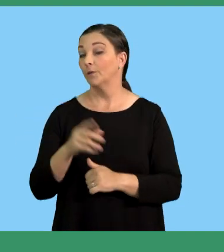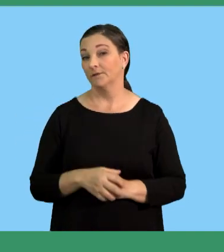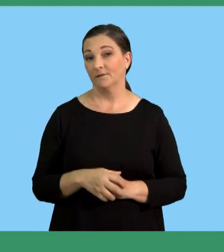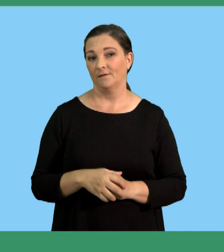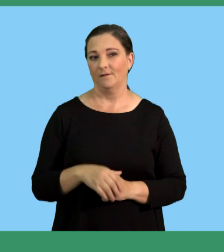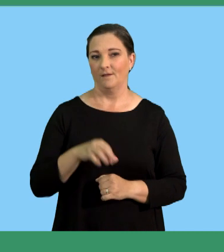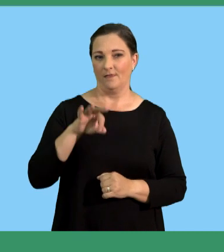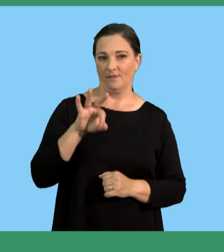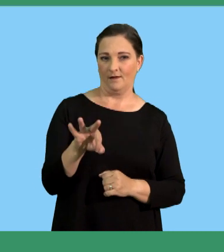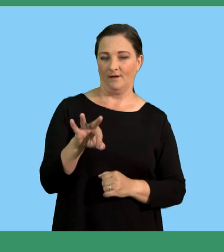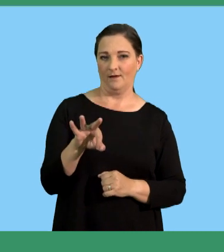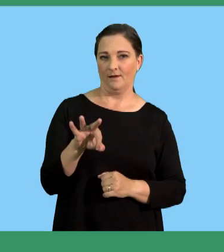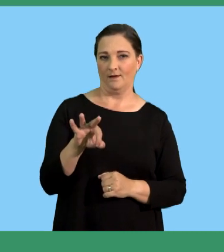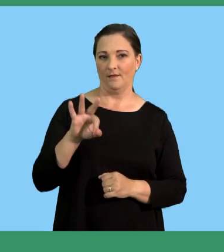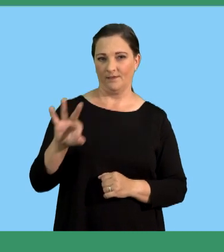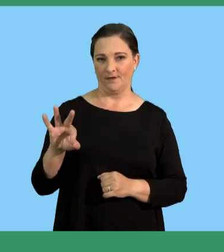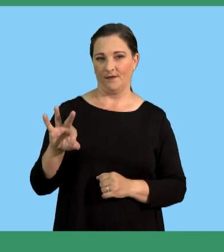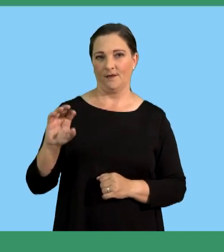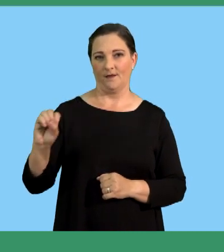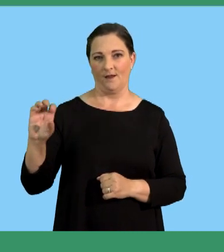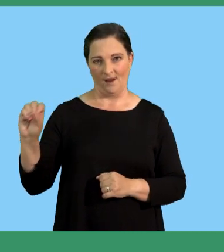is the answer there? It becomes